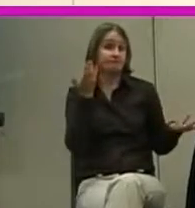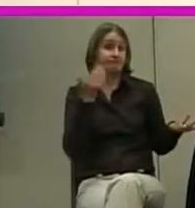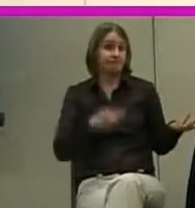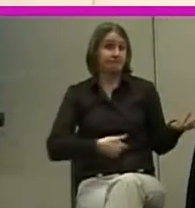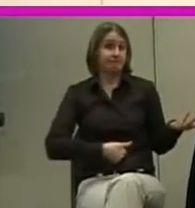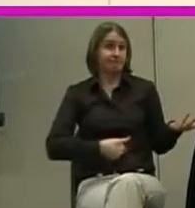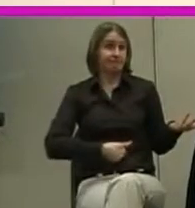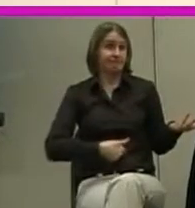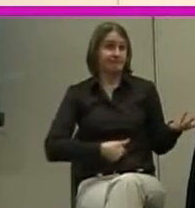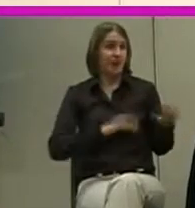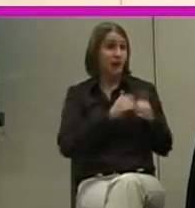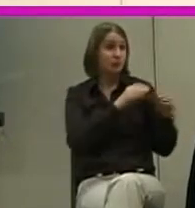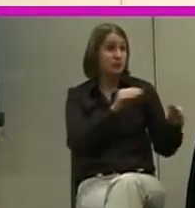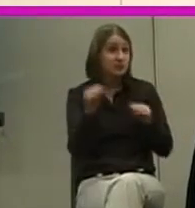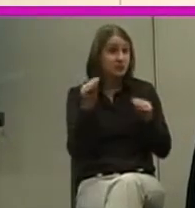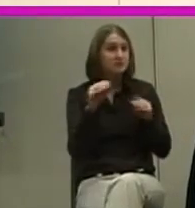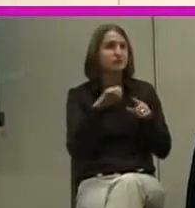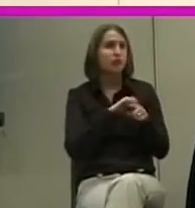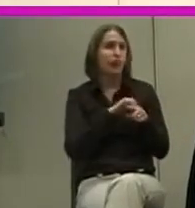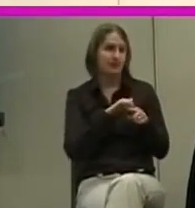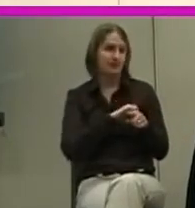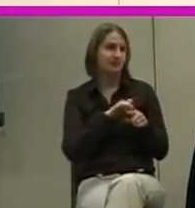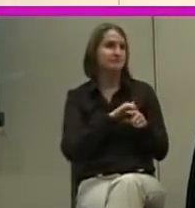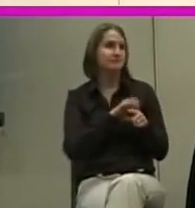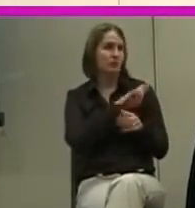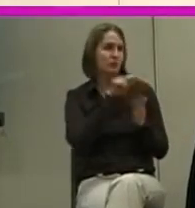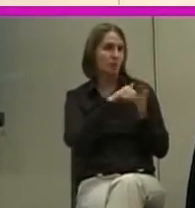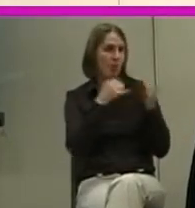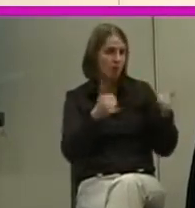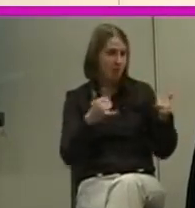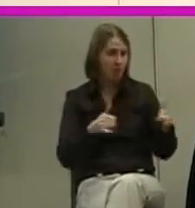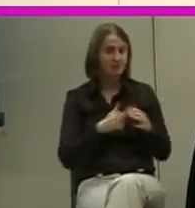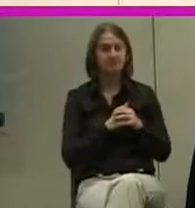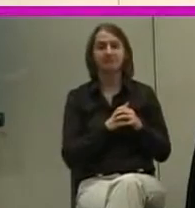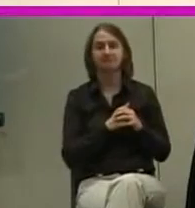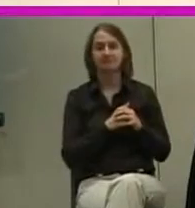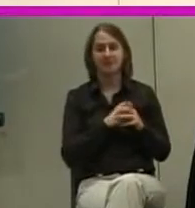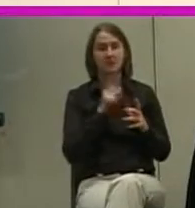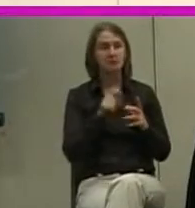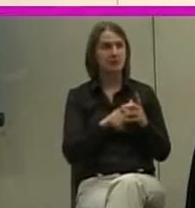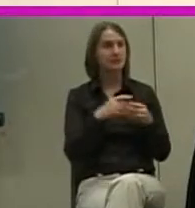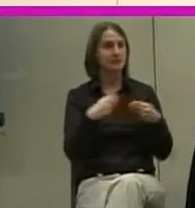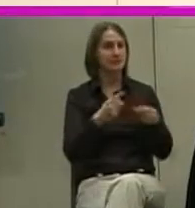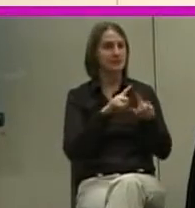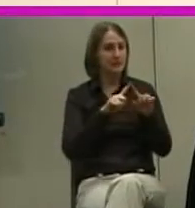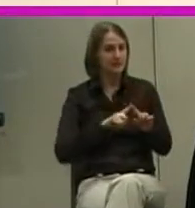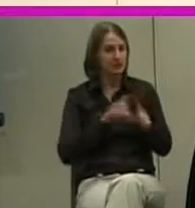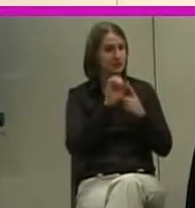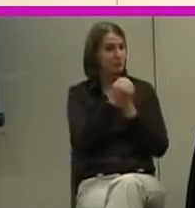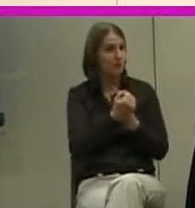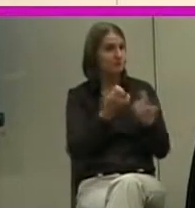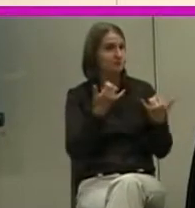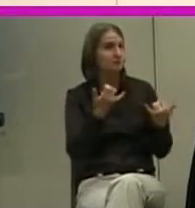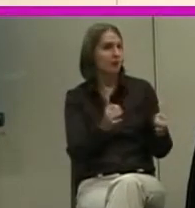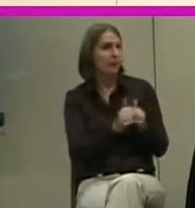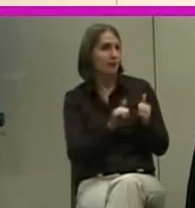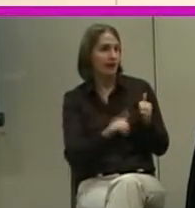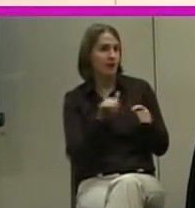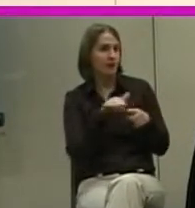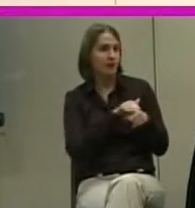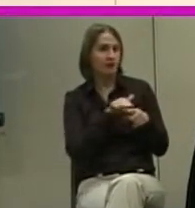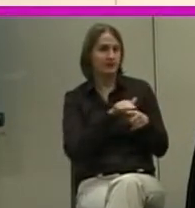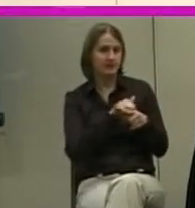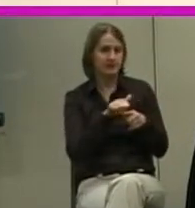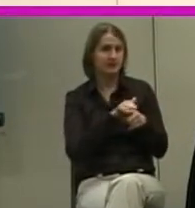teach that? Practice. Role plays. Let them have different situations to kind of play with it.